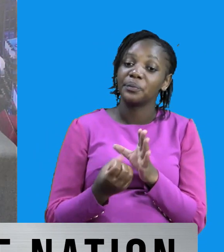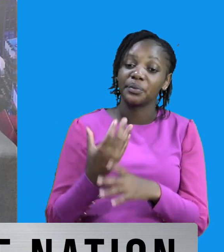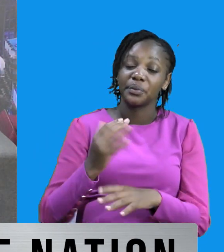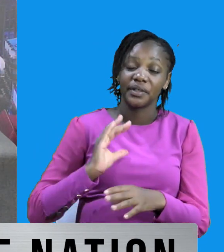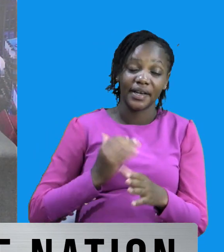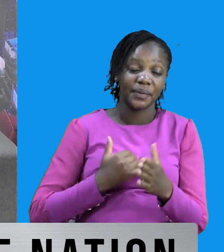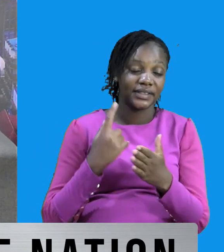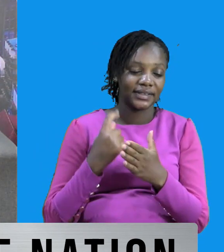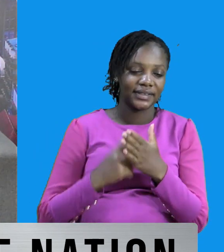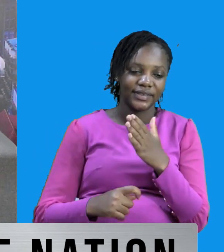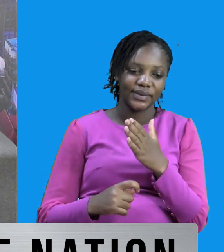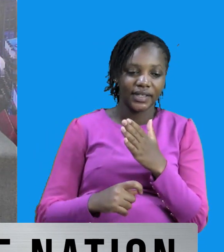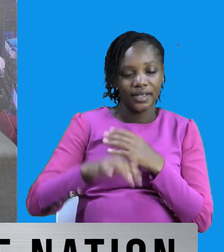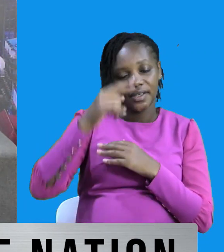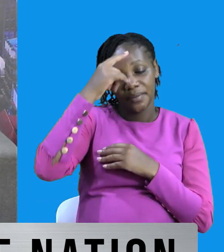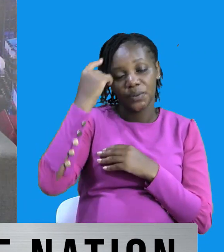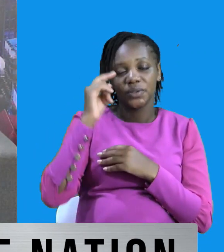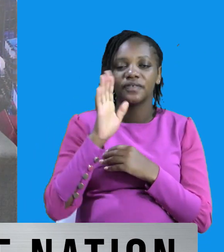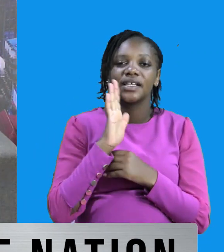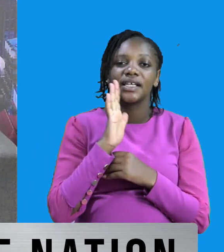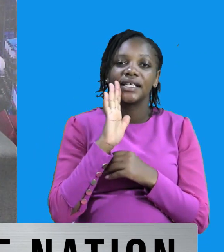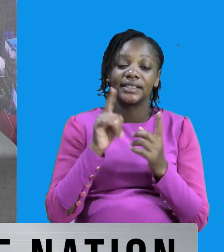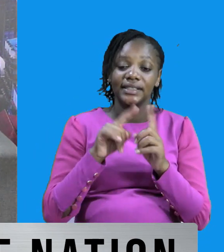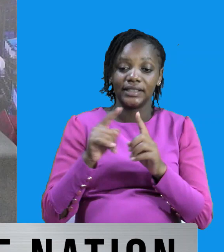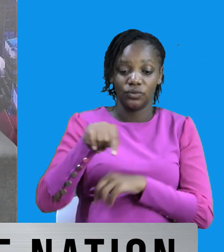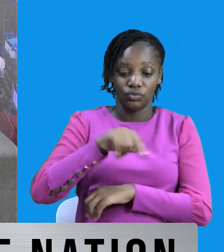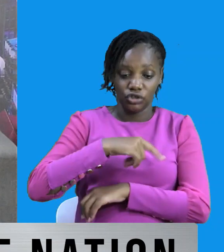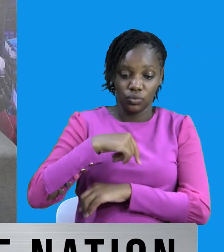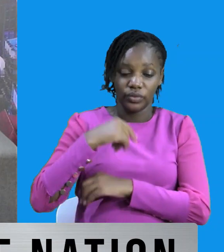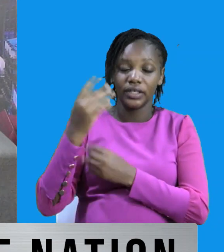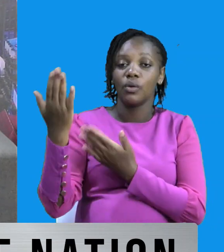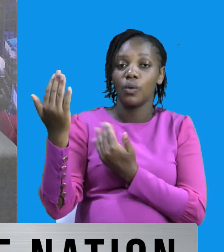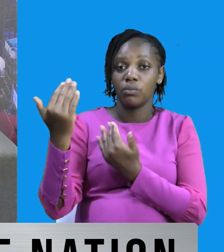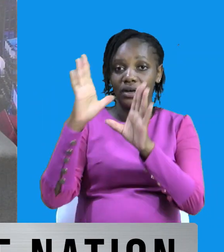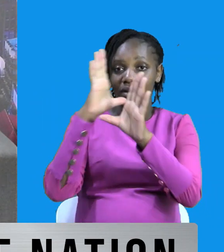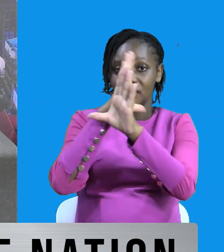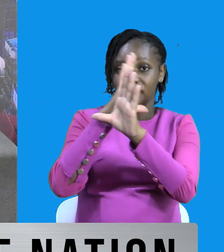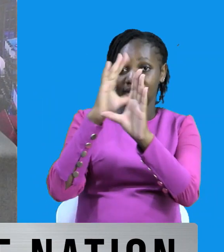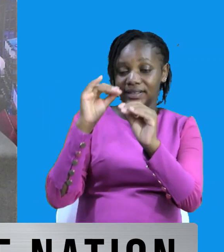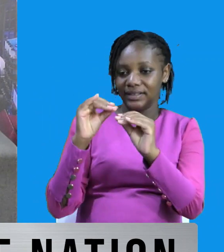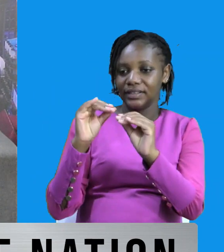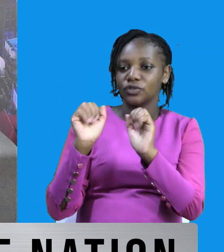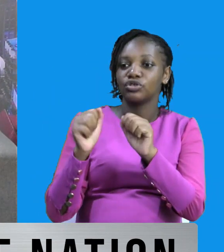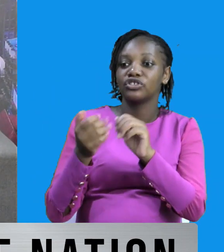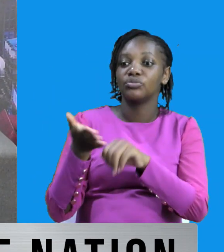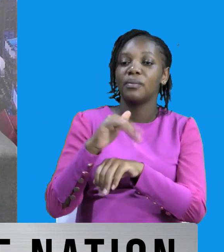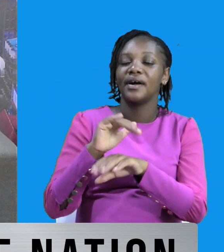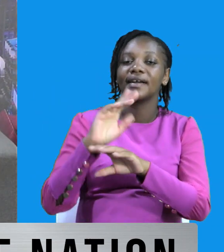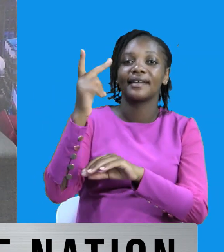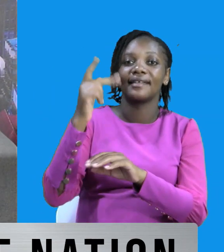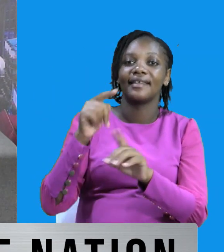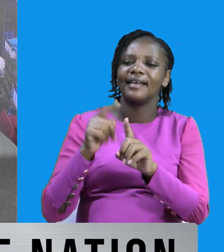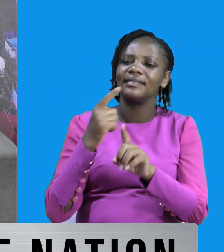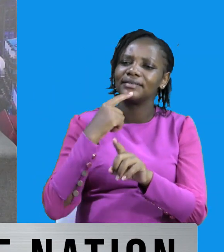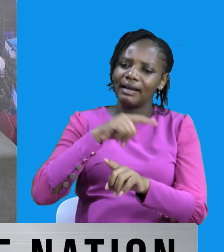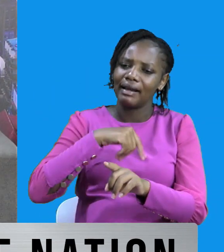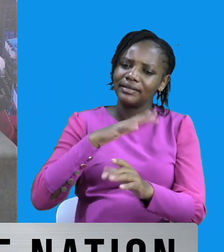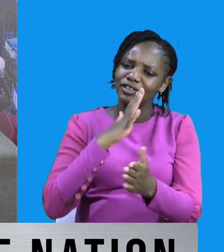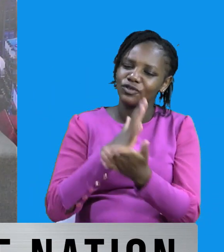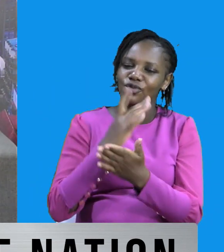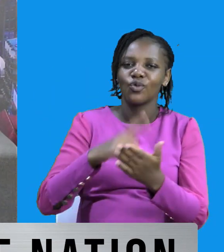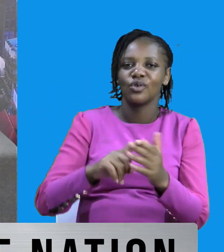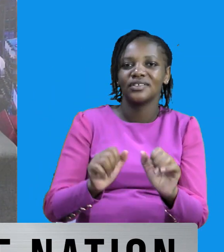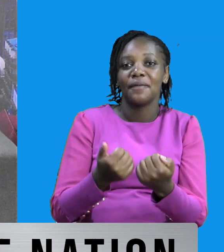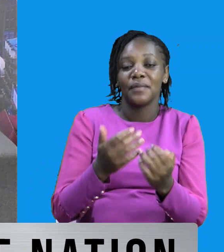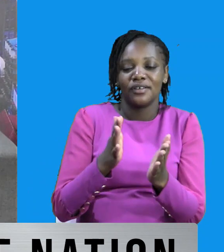taxation because of the debt. And we hope that the president should come back in this country and tell us exactly what is going